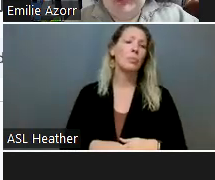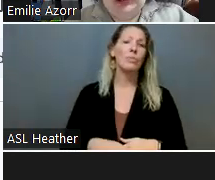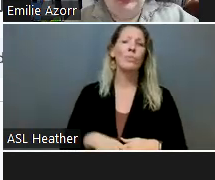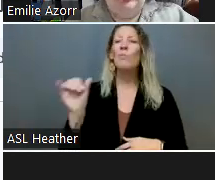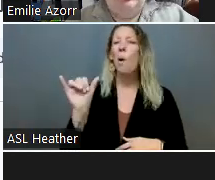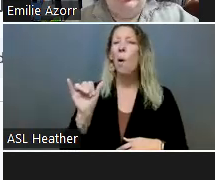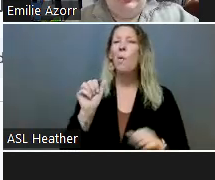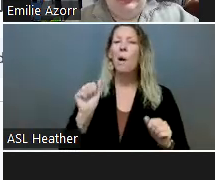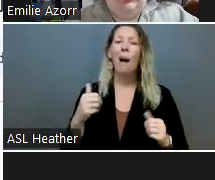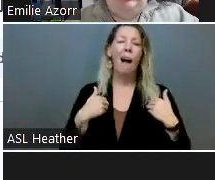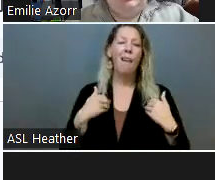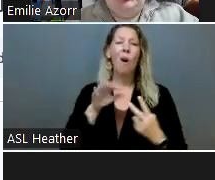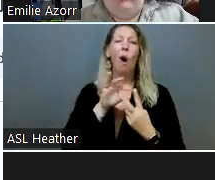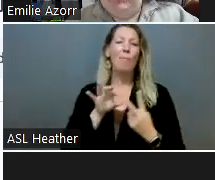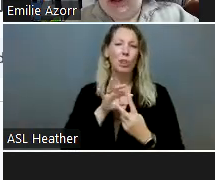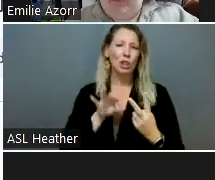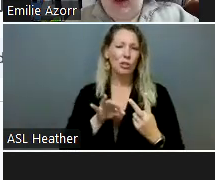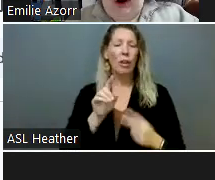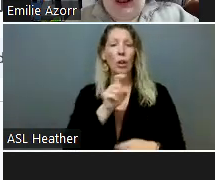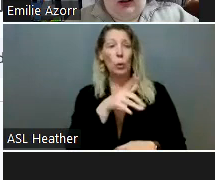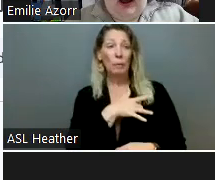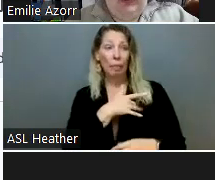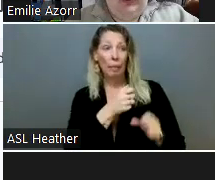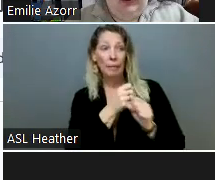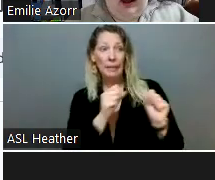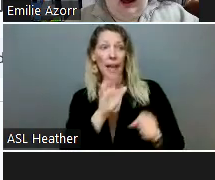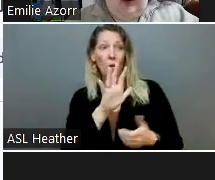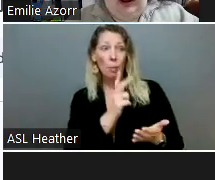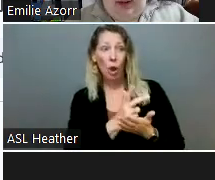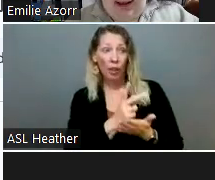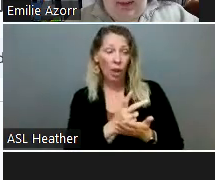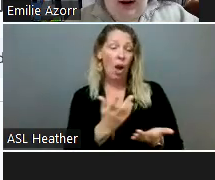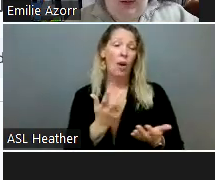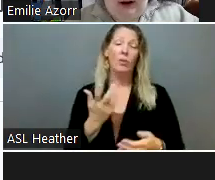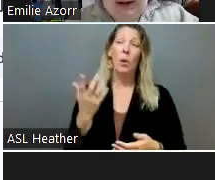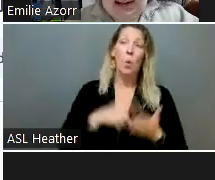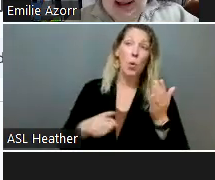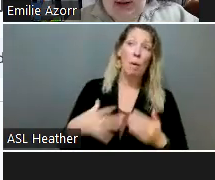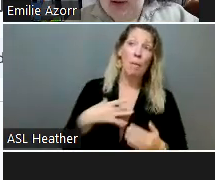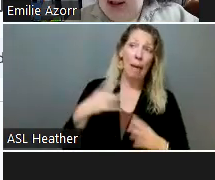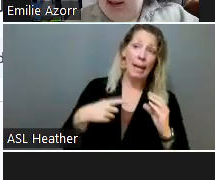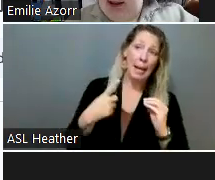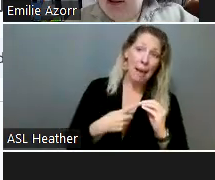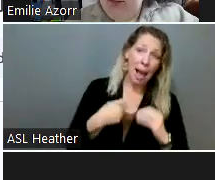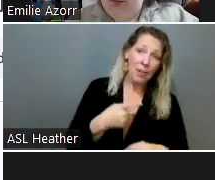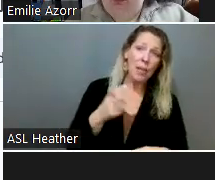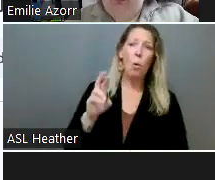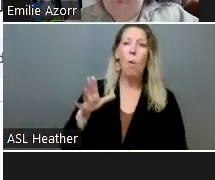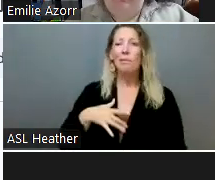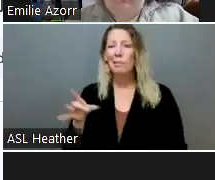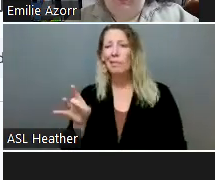optional questions here, like, do you feel safe in the parking lot? What do you like about it? What do you dislike? Those kind of